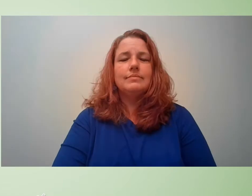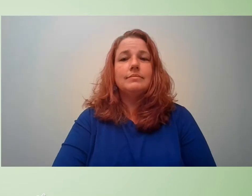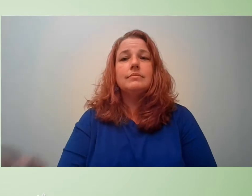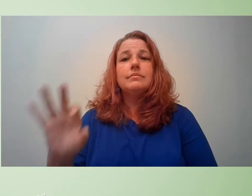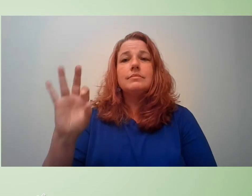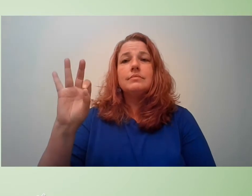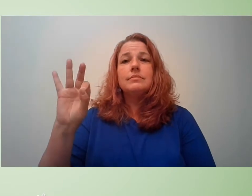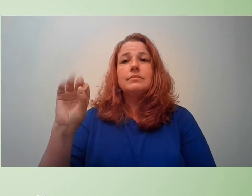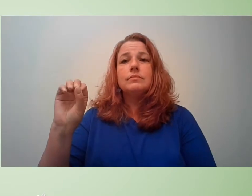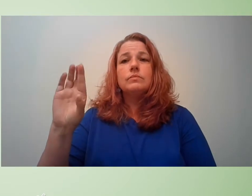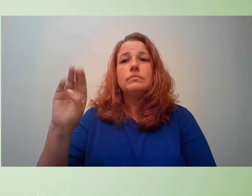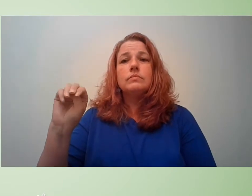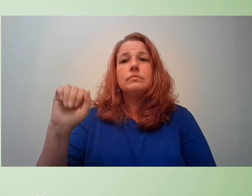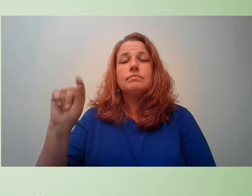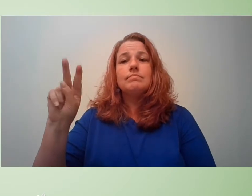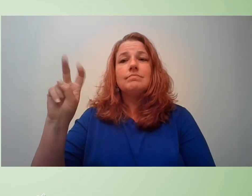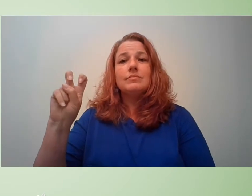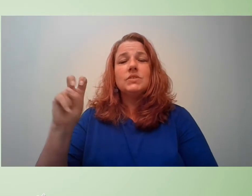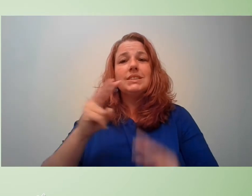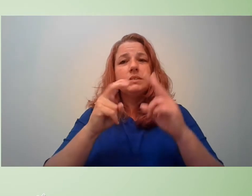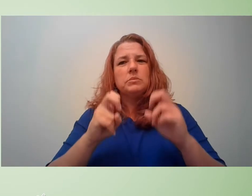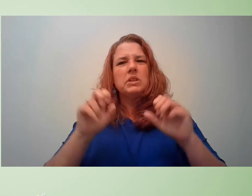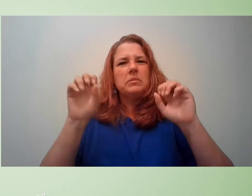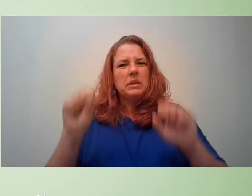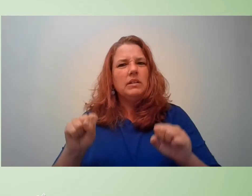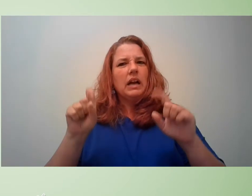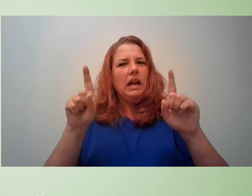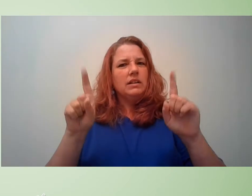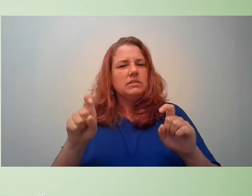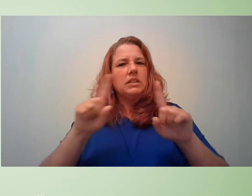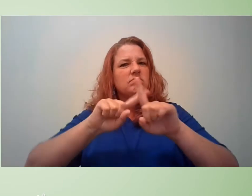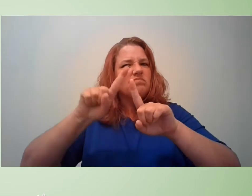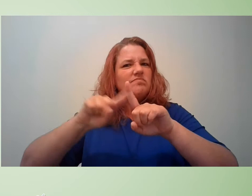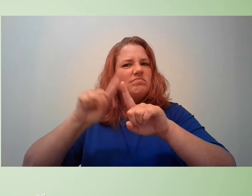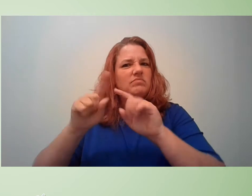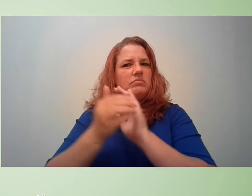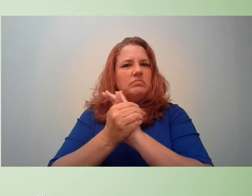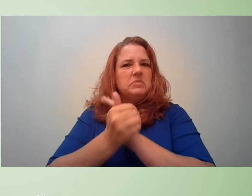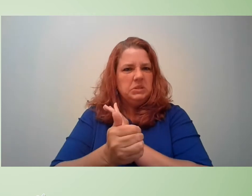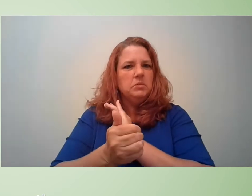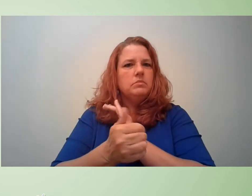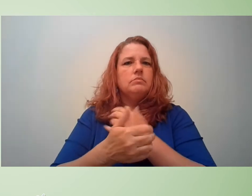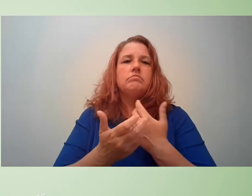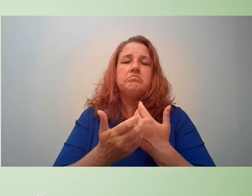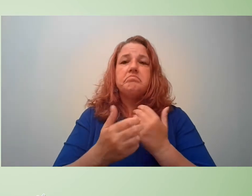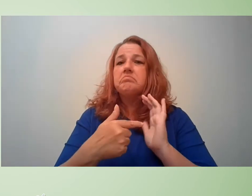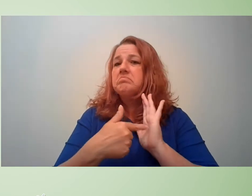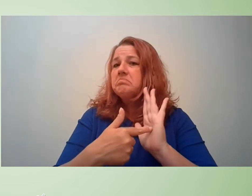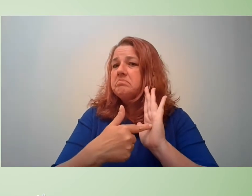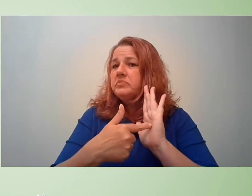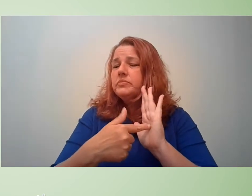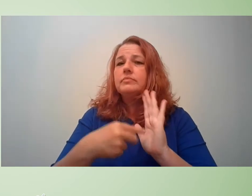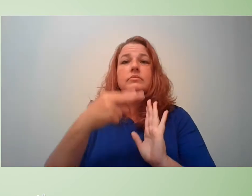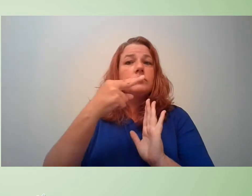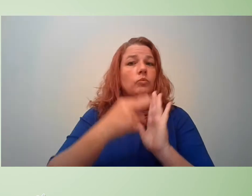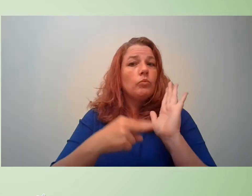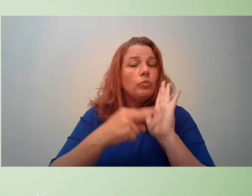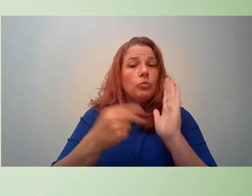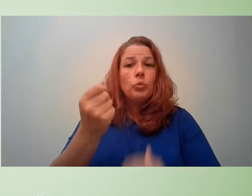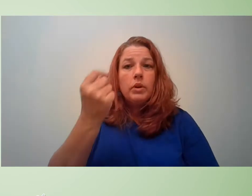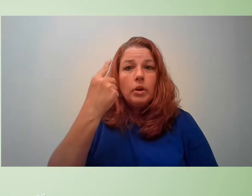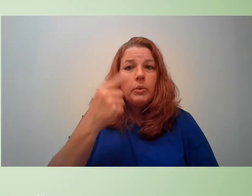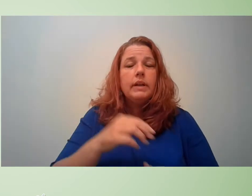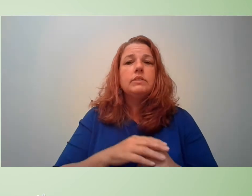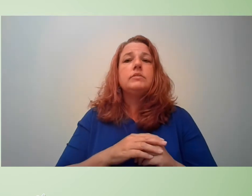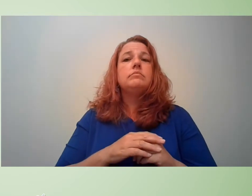Formative assessments look at a variety of skills: reading comprehension, vocabulary, math skills, writing skills,